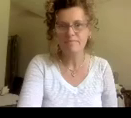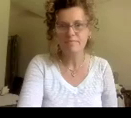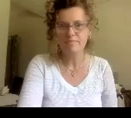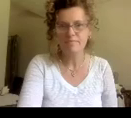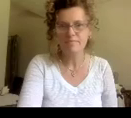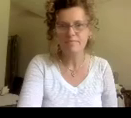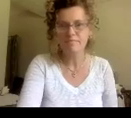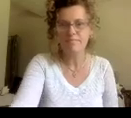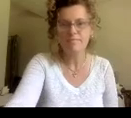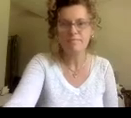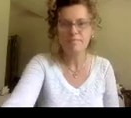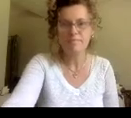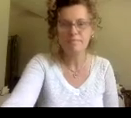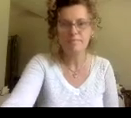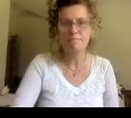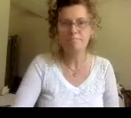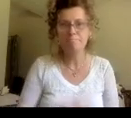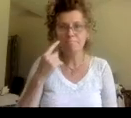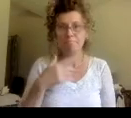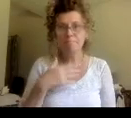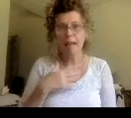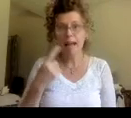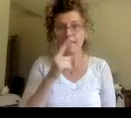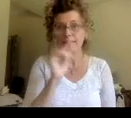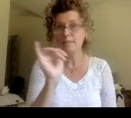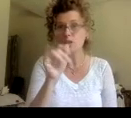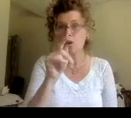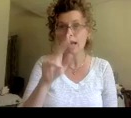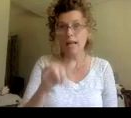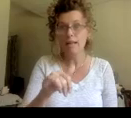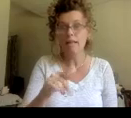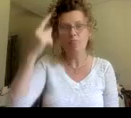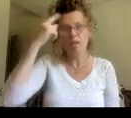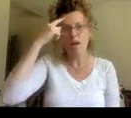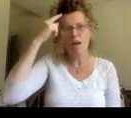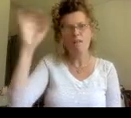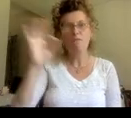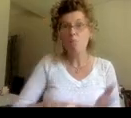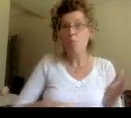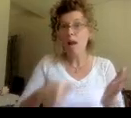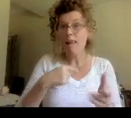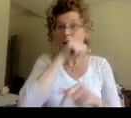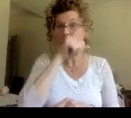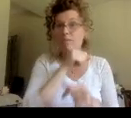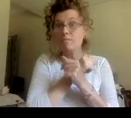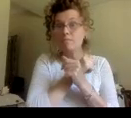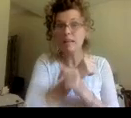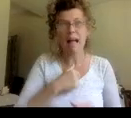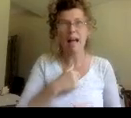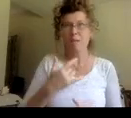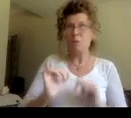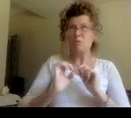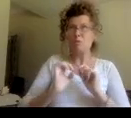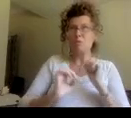that's when I saw your tears. That's when I got tears in my eyes, and so did Tony. And the thought of what I love is I get emotional. What I love